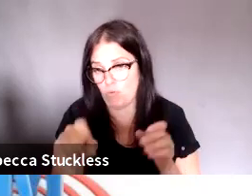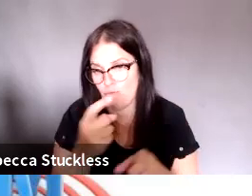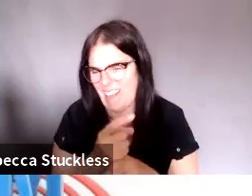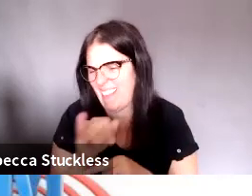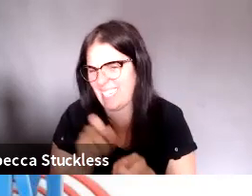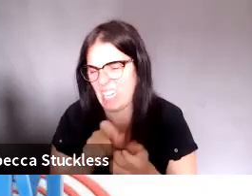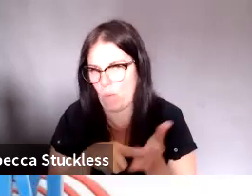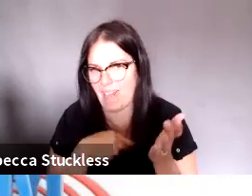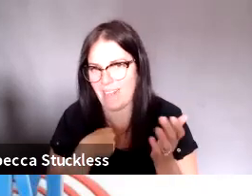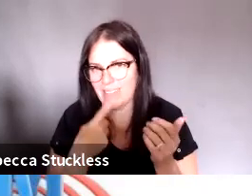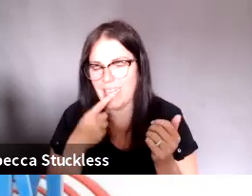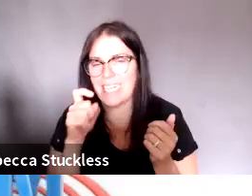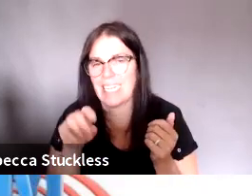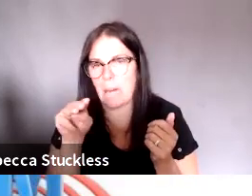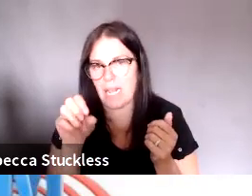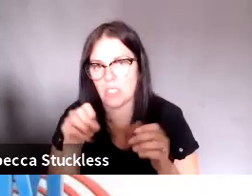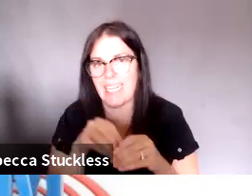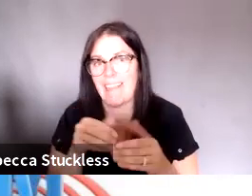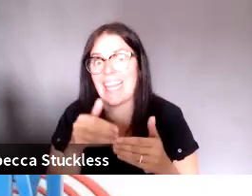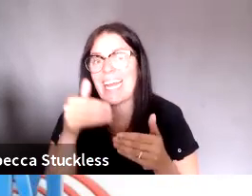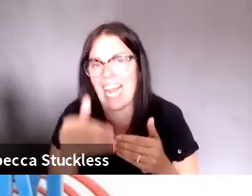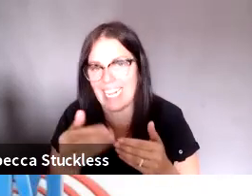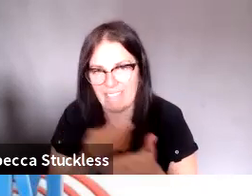saying. They do need a milestone in the next fiscal.